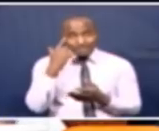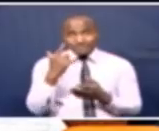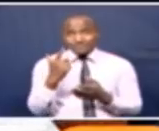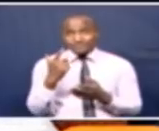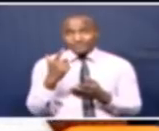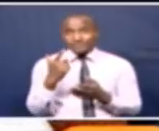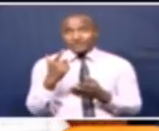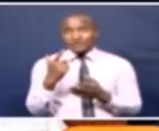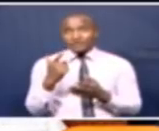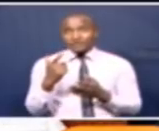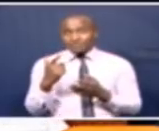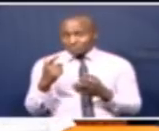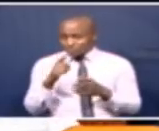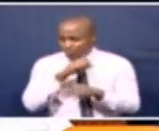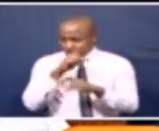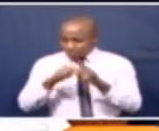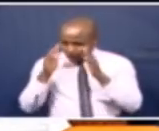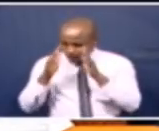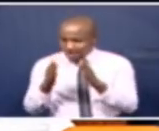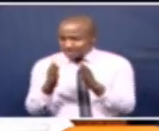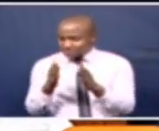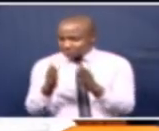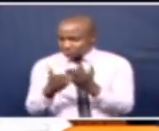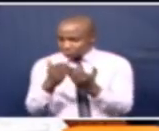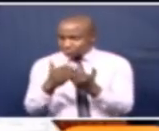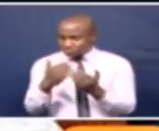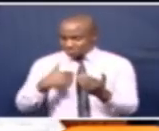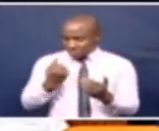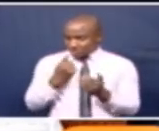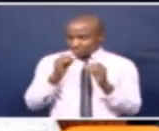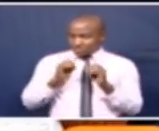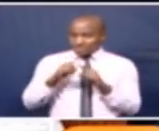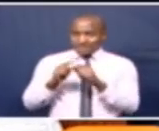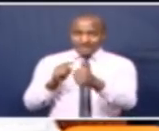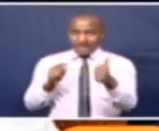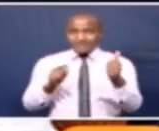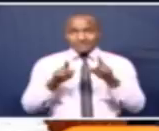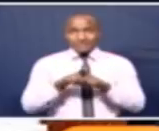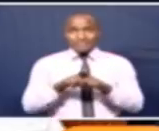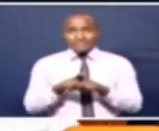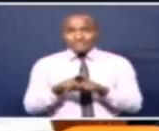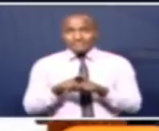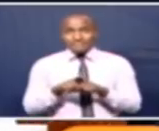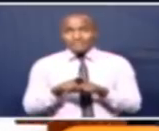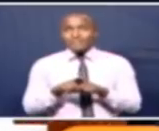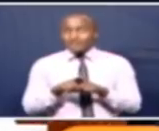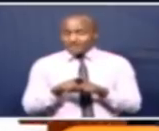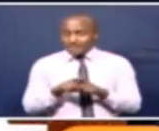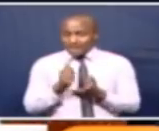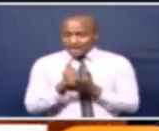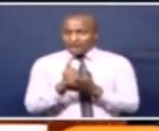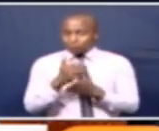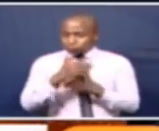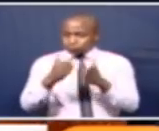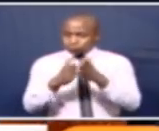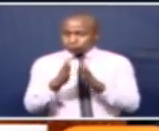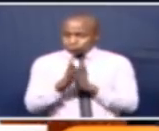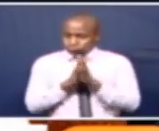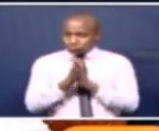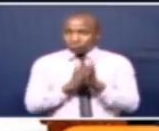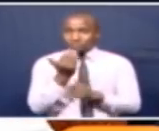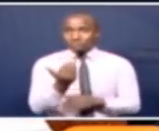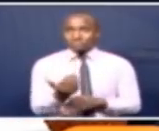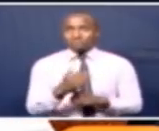giving such attention to pupils, not only I, but also the others, builds up the child. It motivates the child.